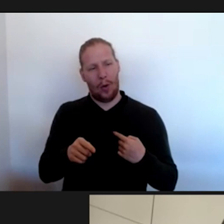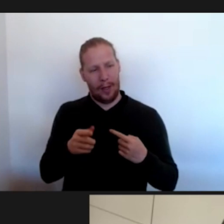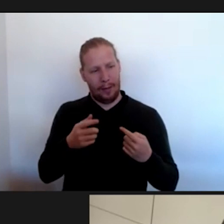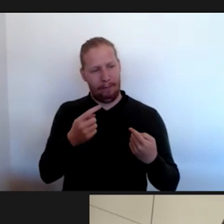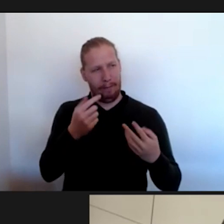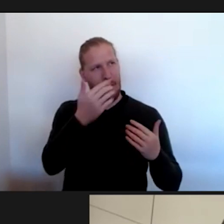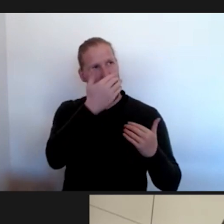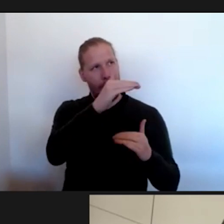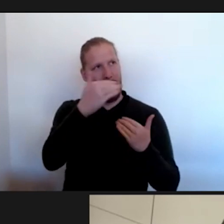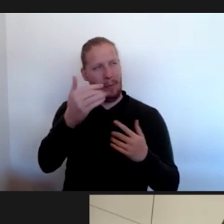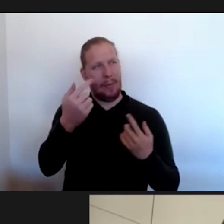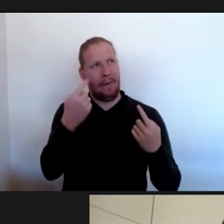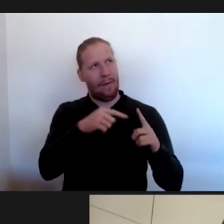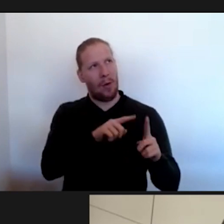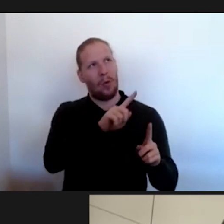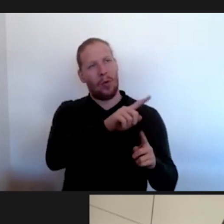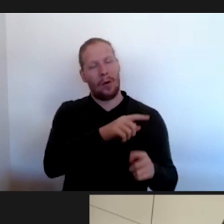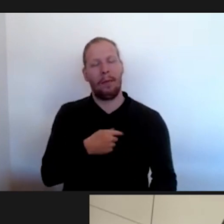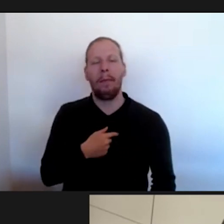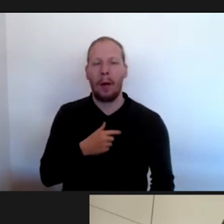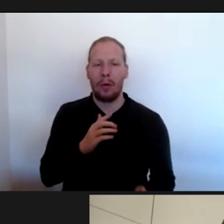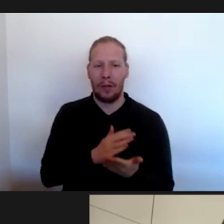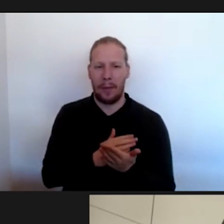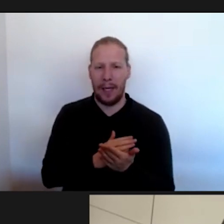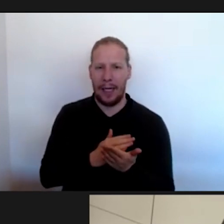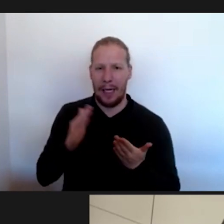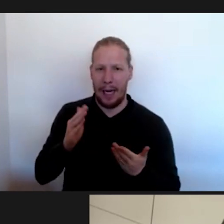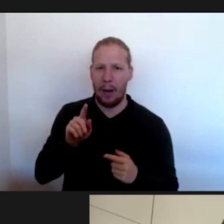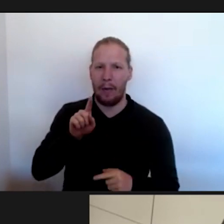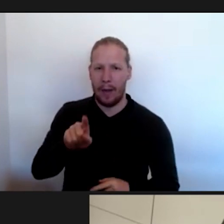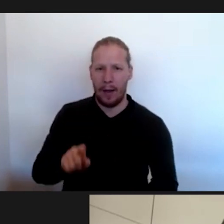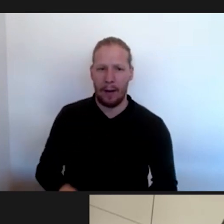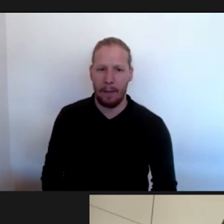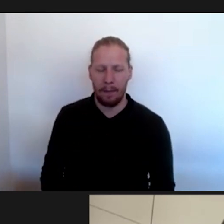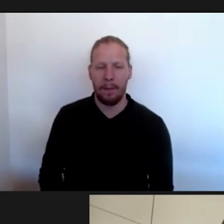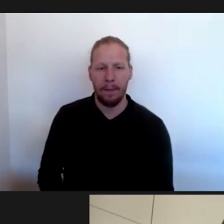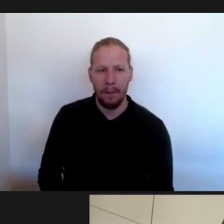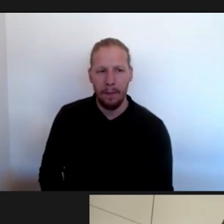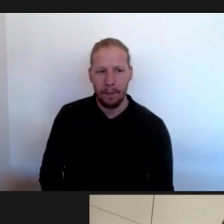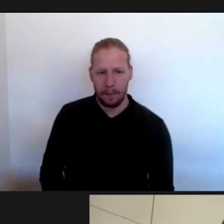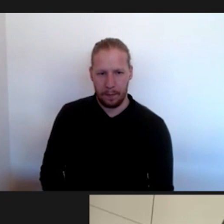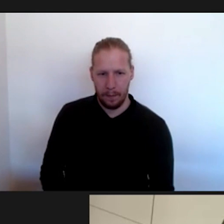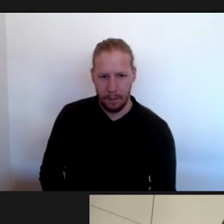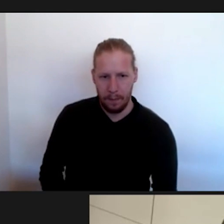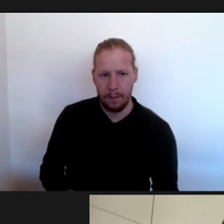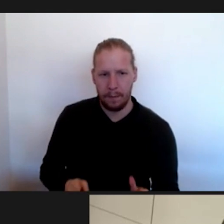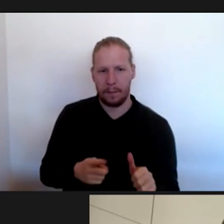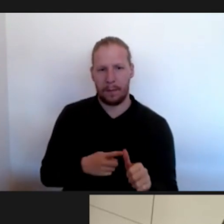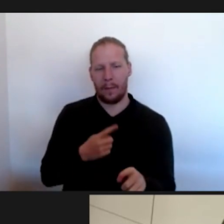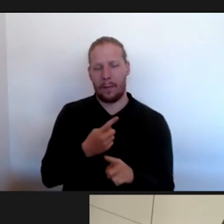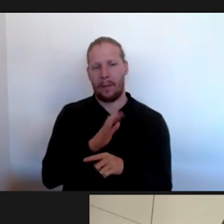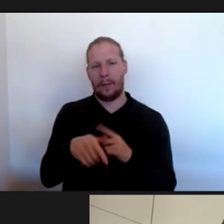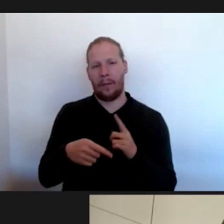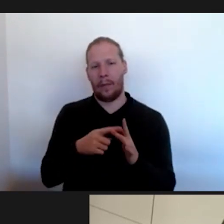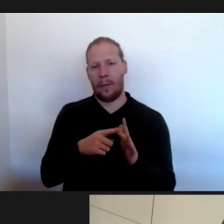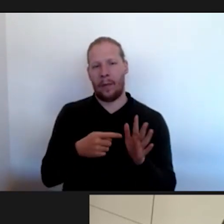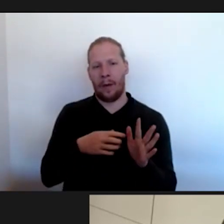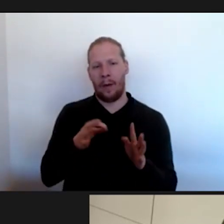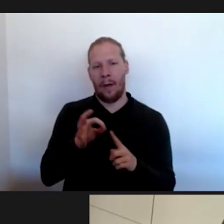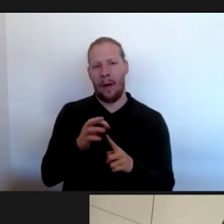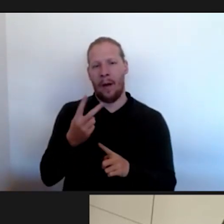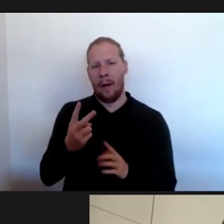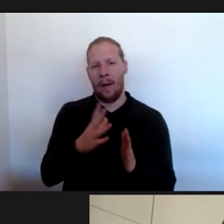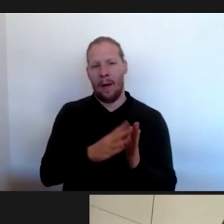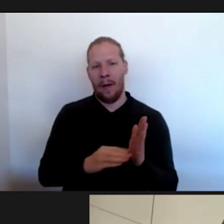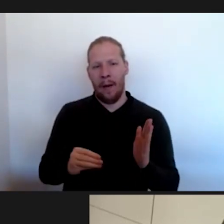it pragmatically. I think, Arif, you talked about the IAP2 model. I think it's kind of similar